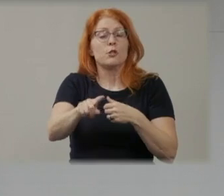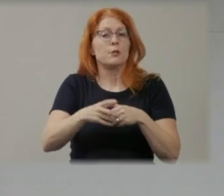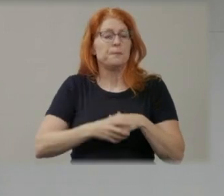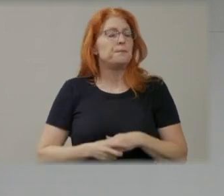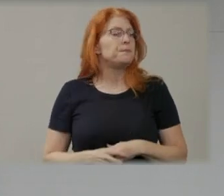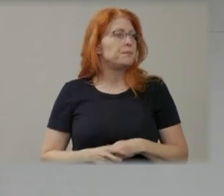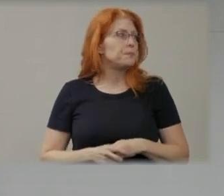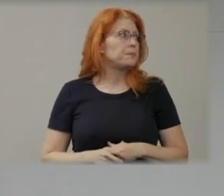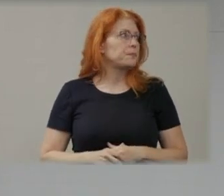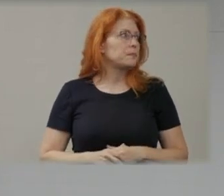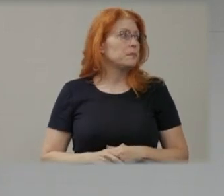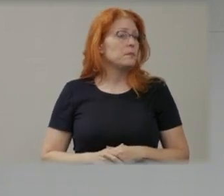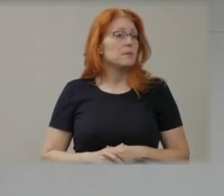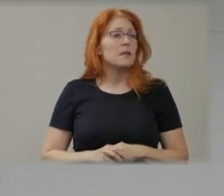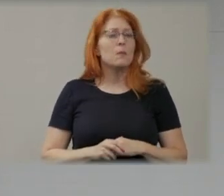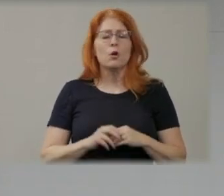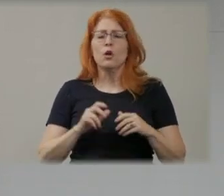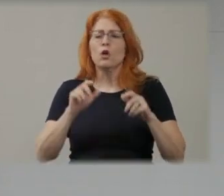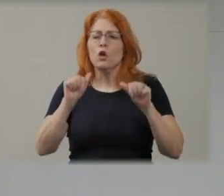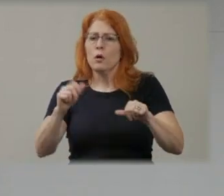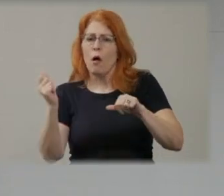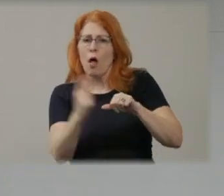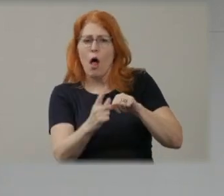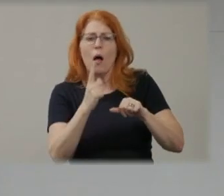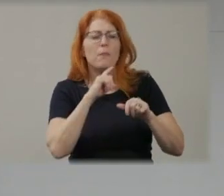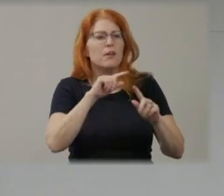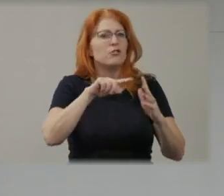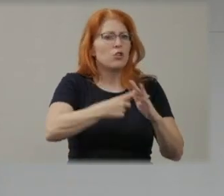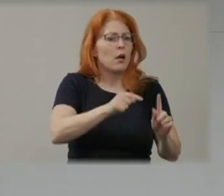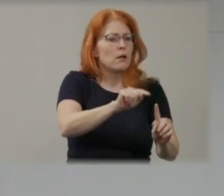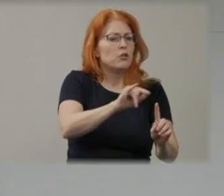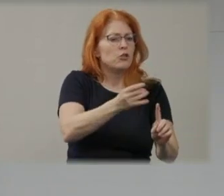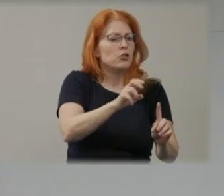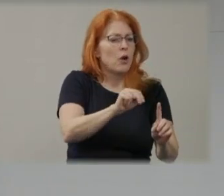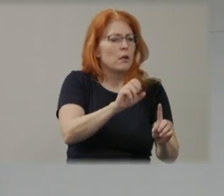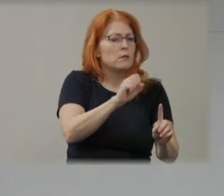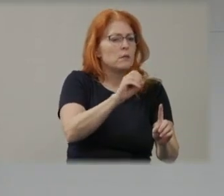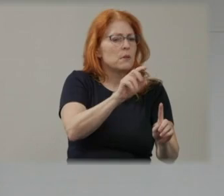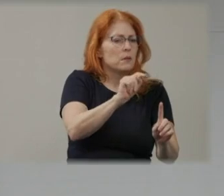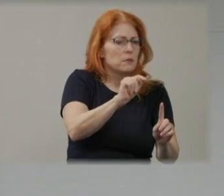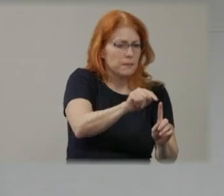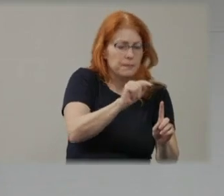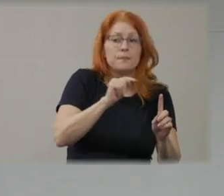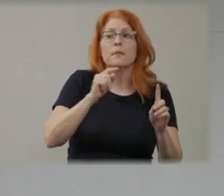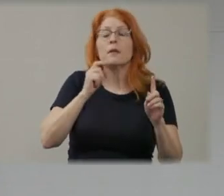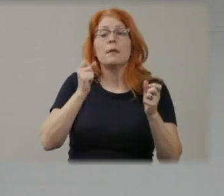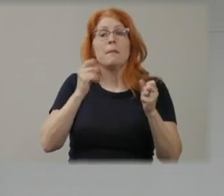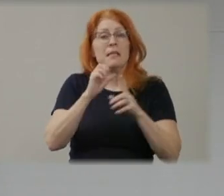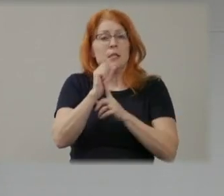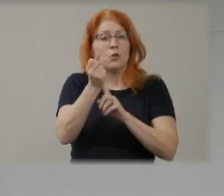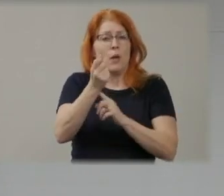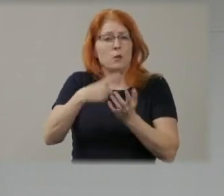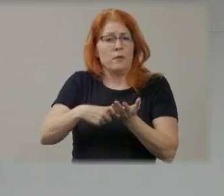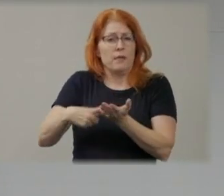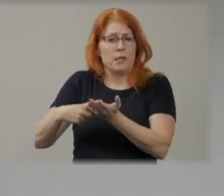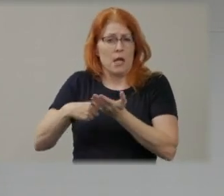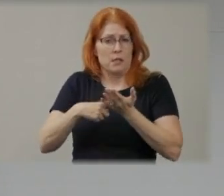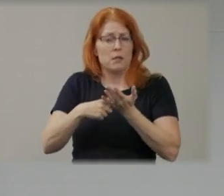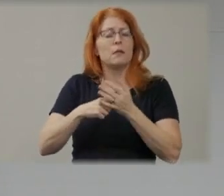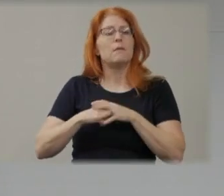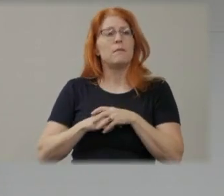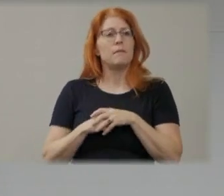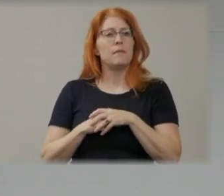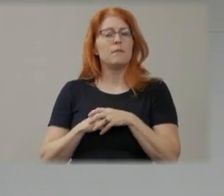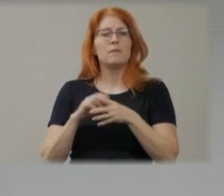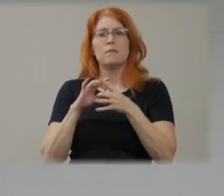this could go to all of you, but I'm going to start with John Scott. Many situations that we've talked about have